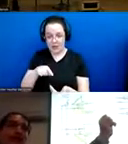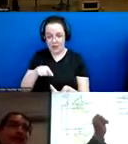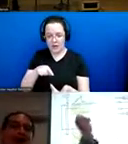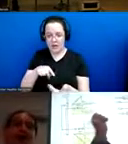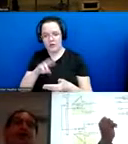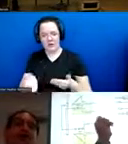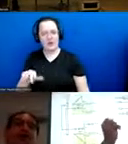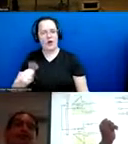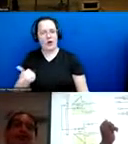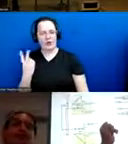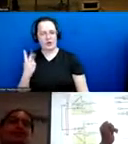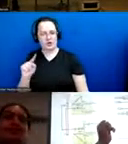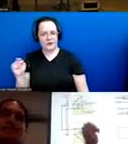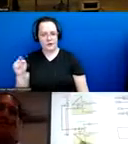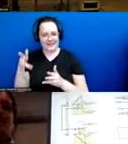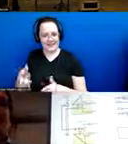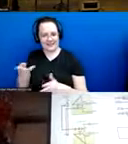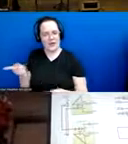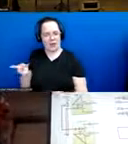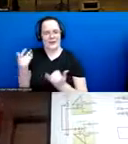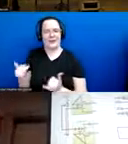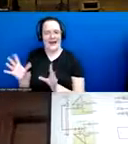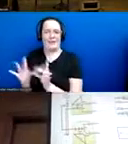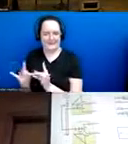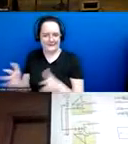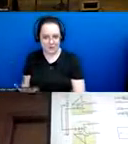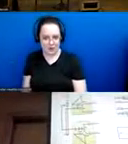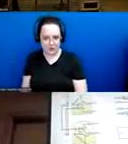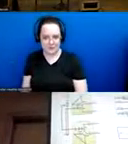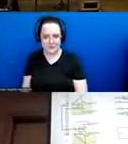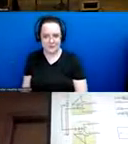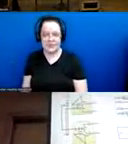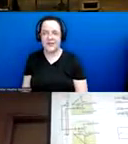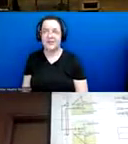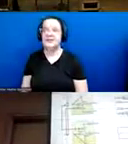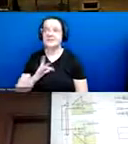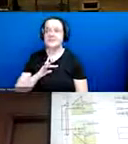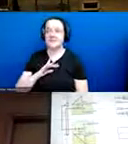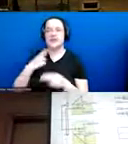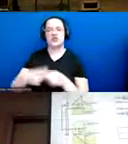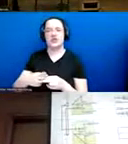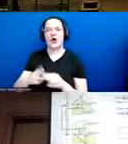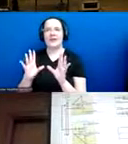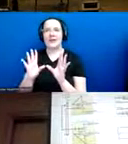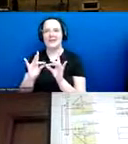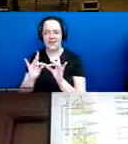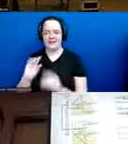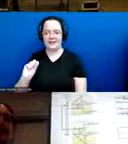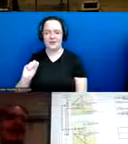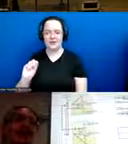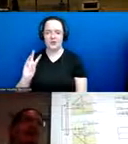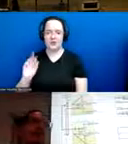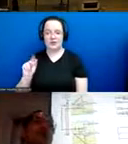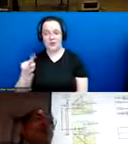that remain are now entangled. All right? This has a very beautiful name. It's called entanglement swapping. Right? So